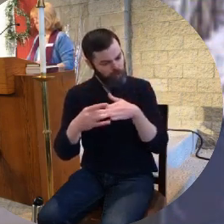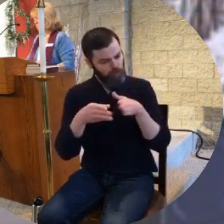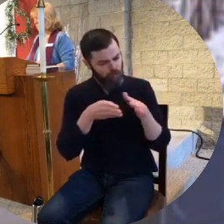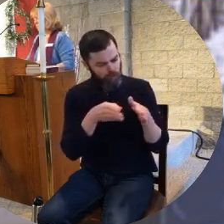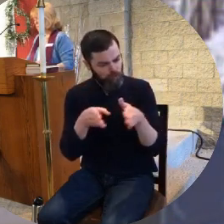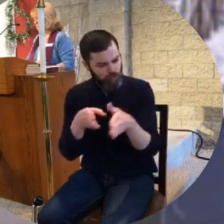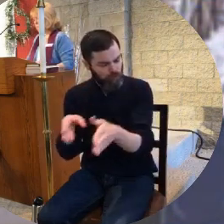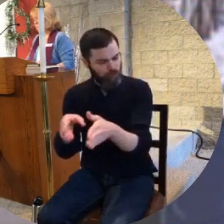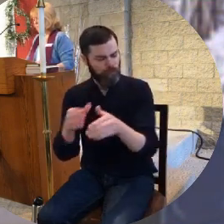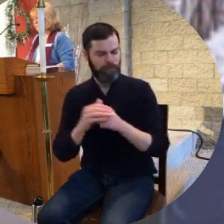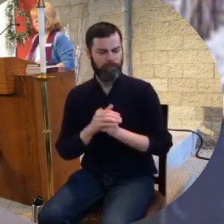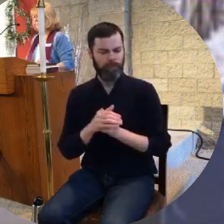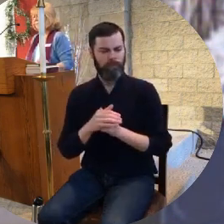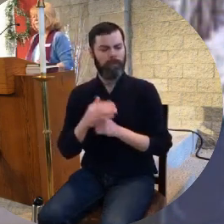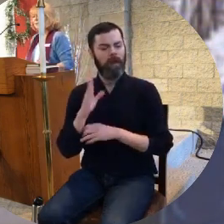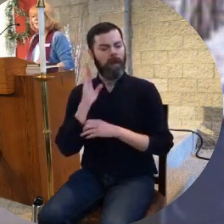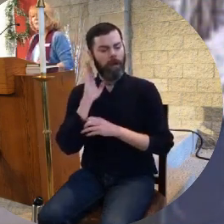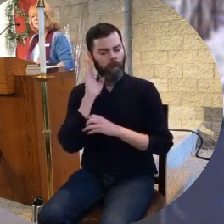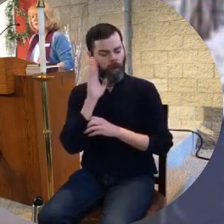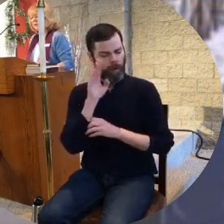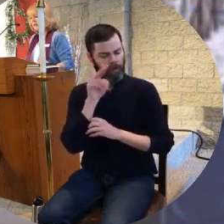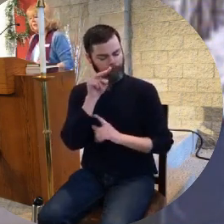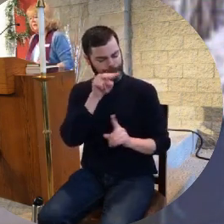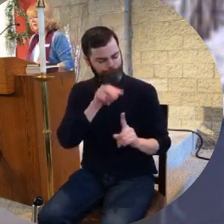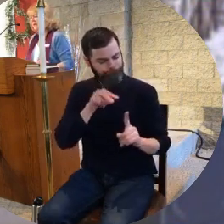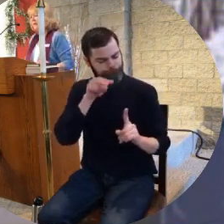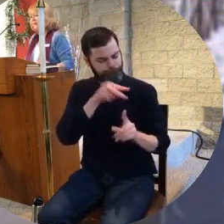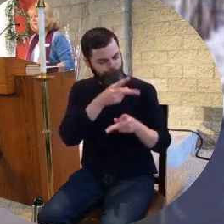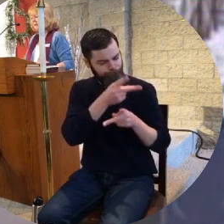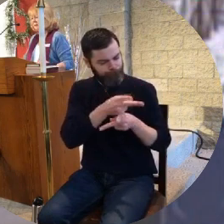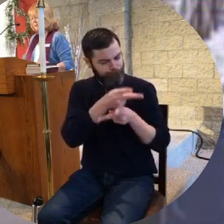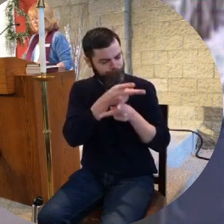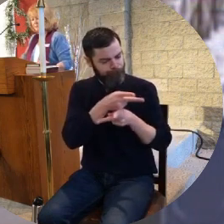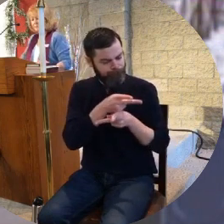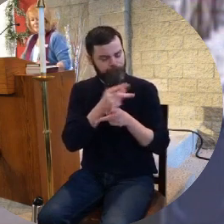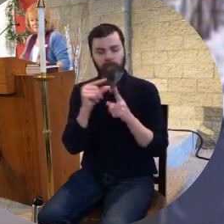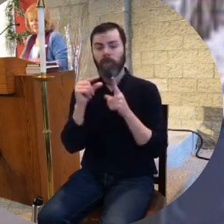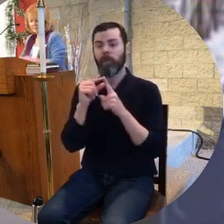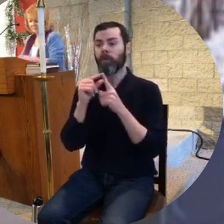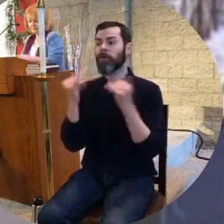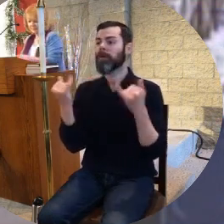eye upon you. The word for today is guidance.